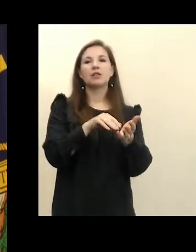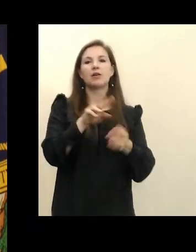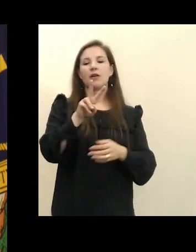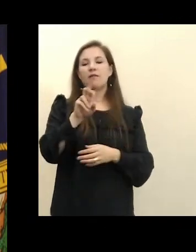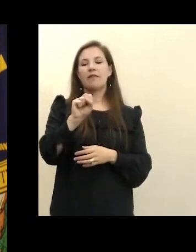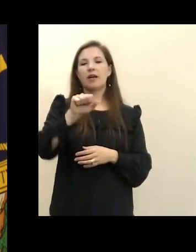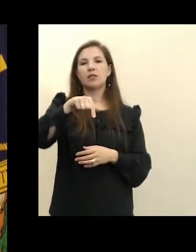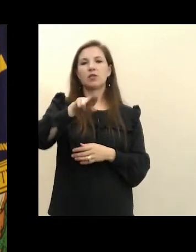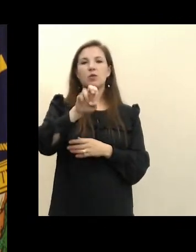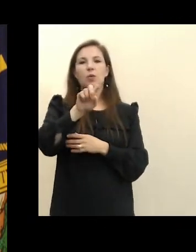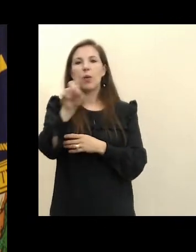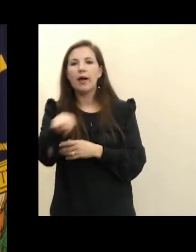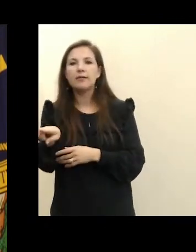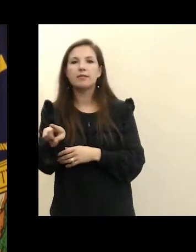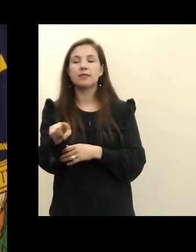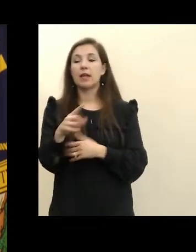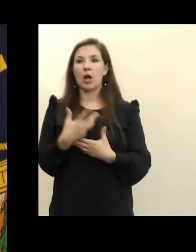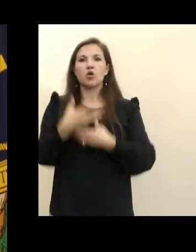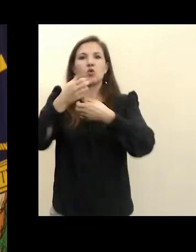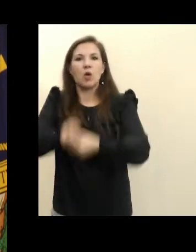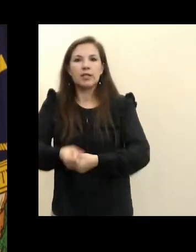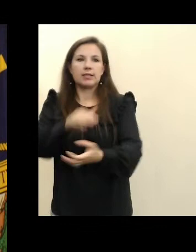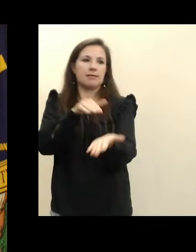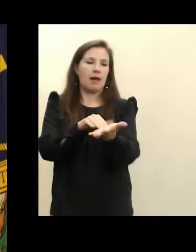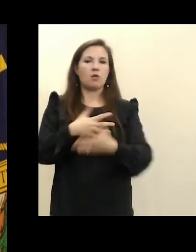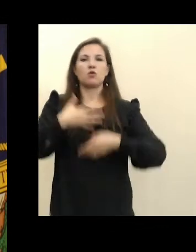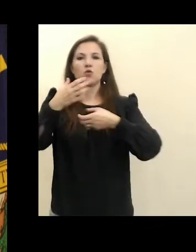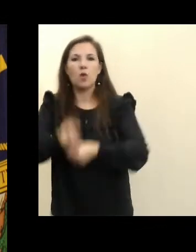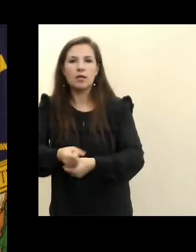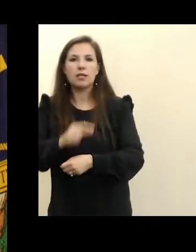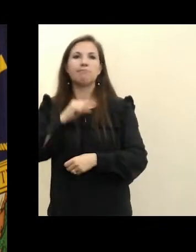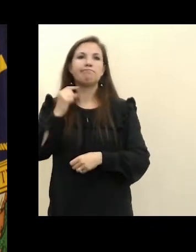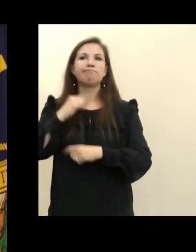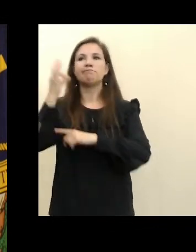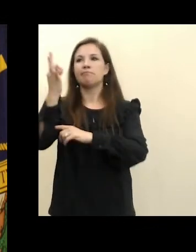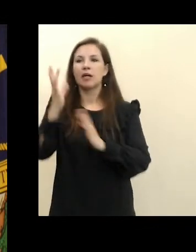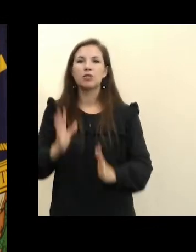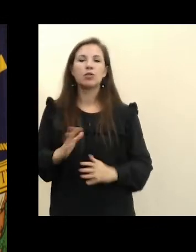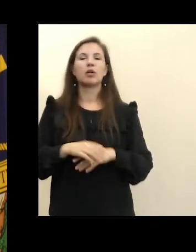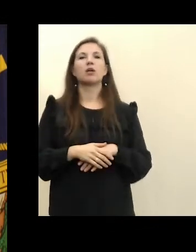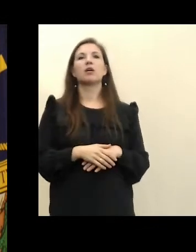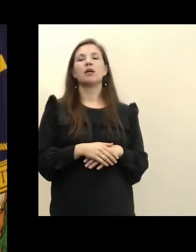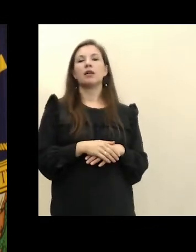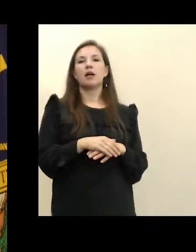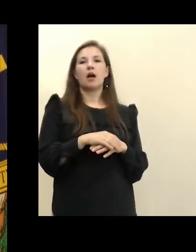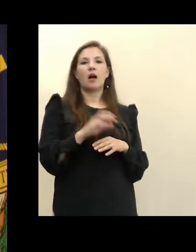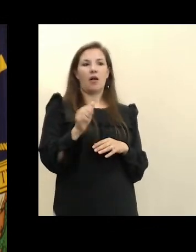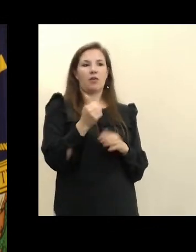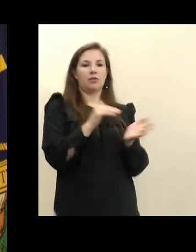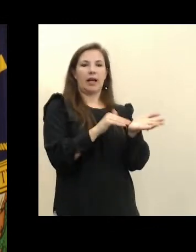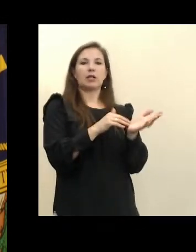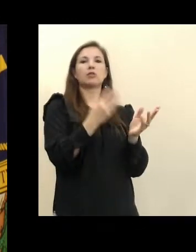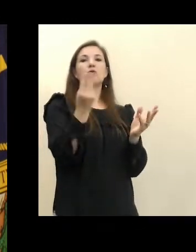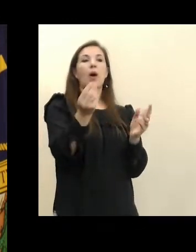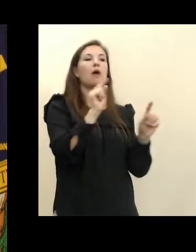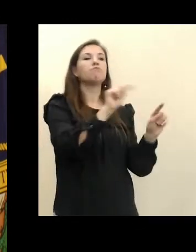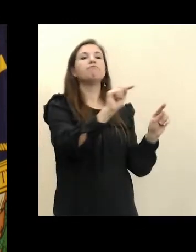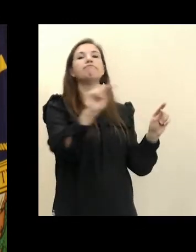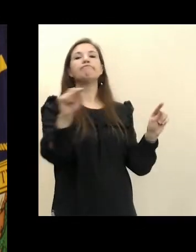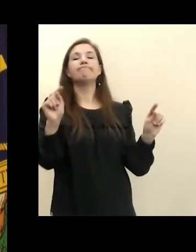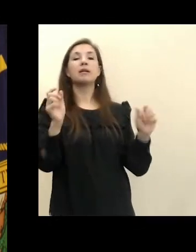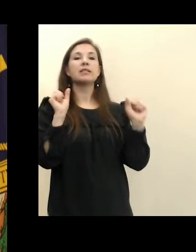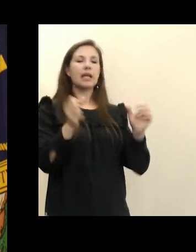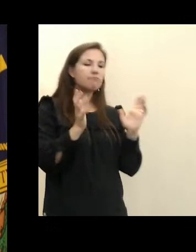Vasquez from G-Bond, who's respected doctor, Dr. Gales, other ones that are in the community that can talk